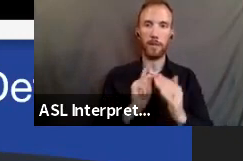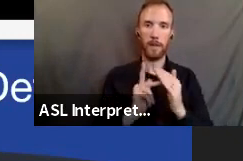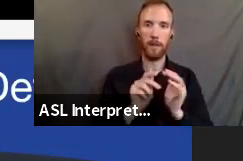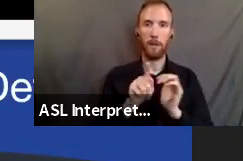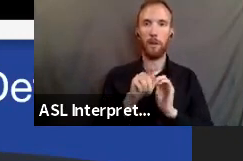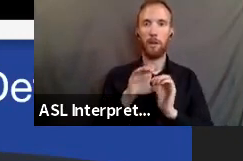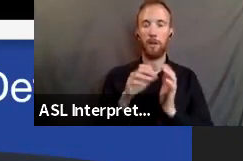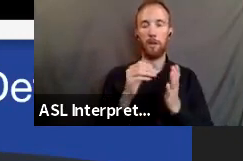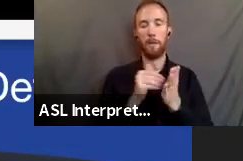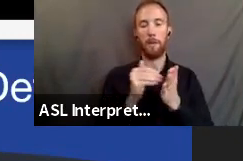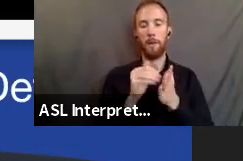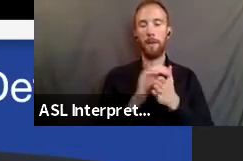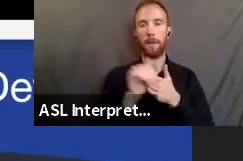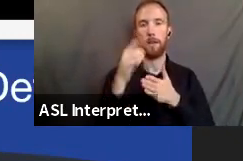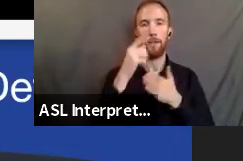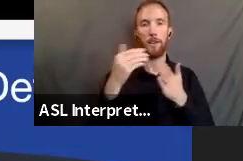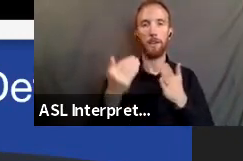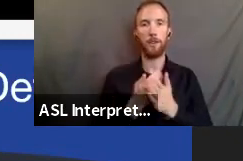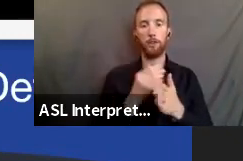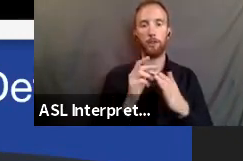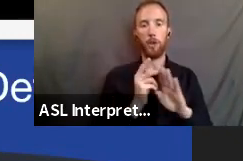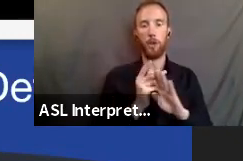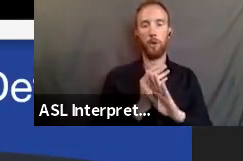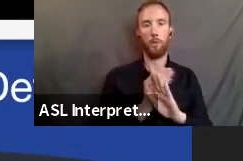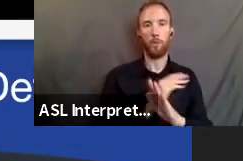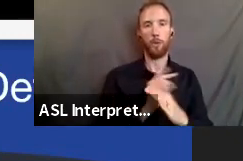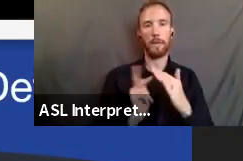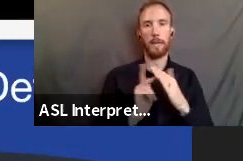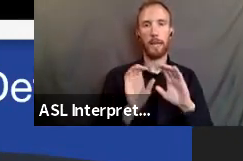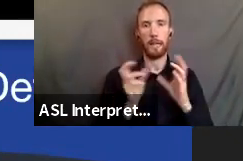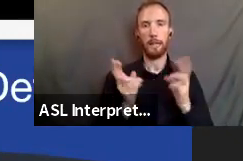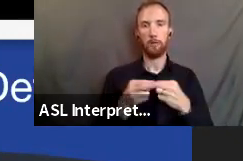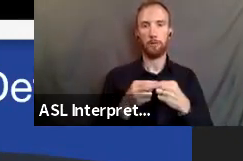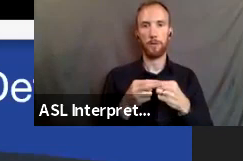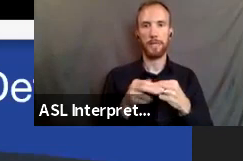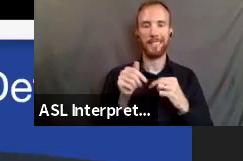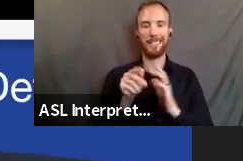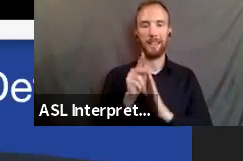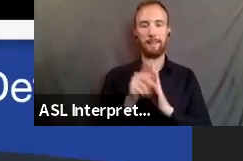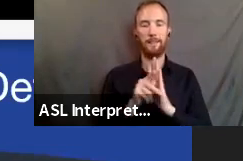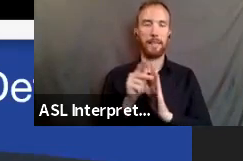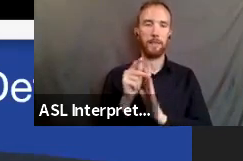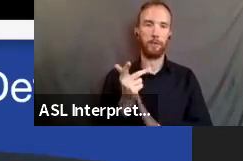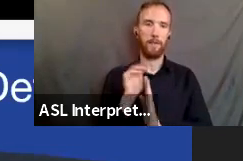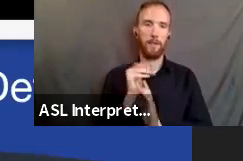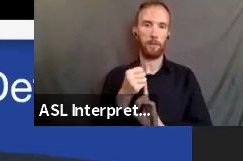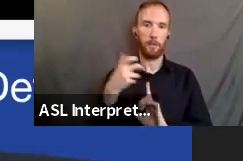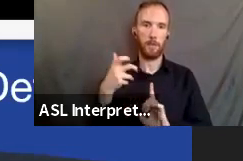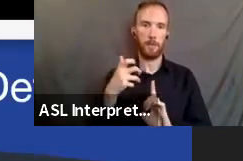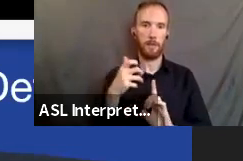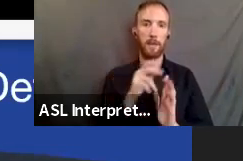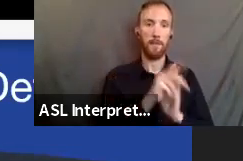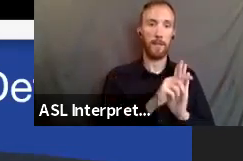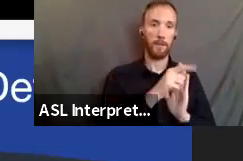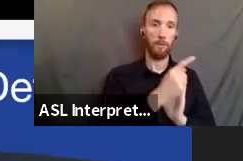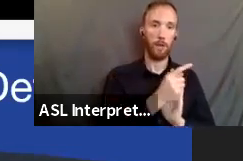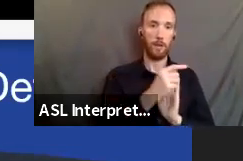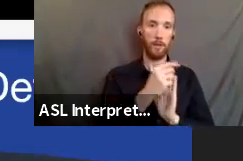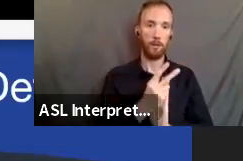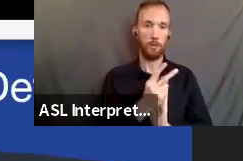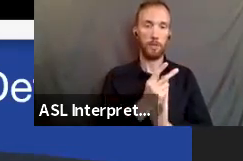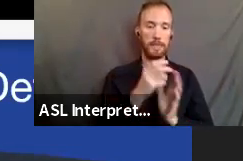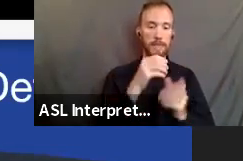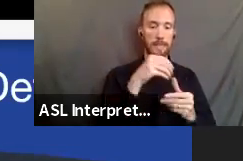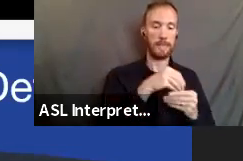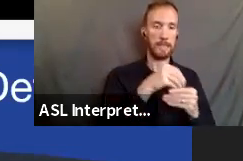pre-k classrooms throughout the city this is phase three of the upk expansion while phases one and two focus on interior renovations